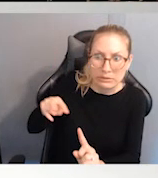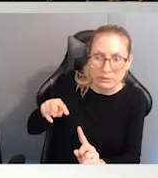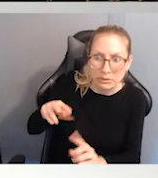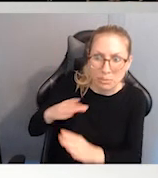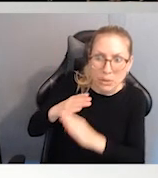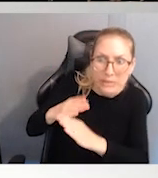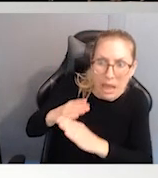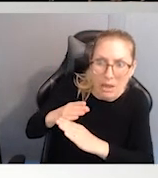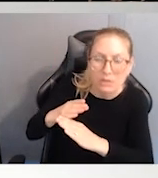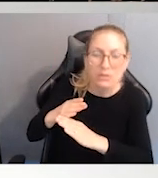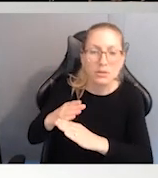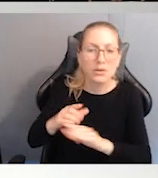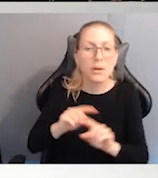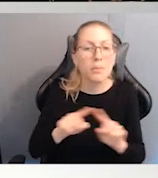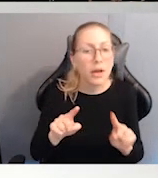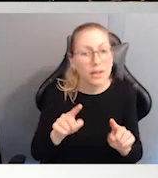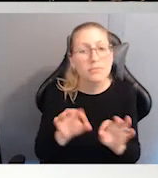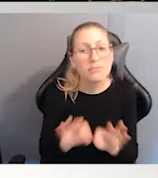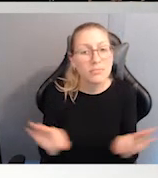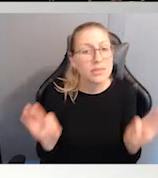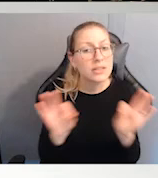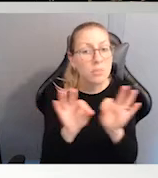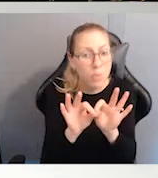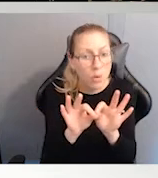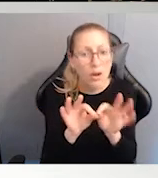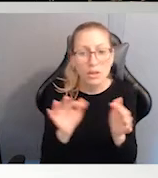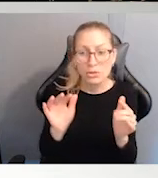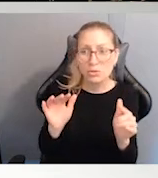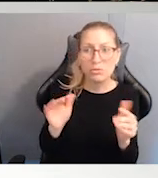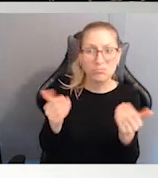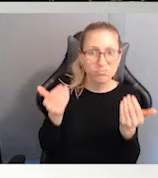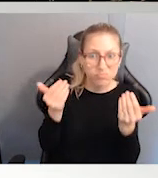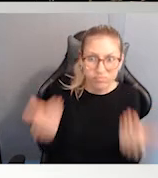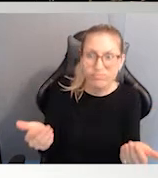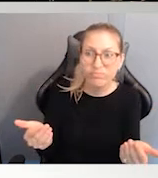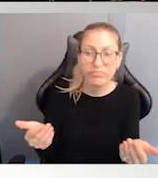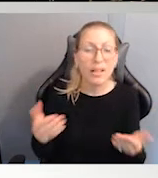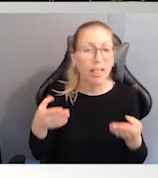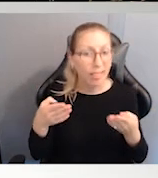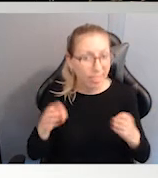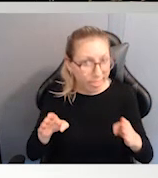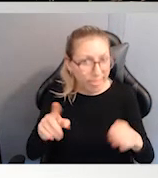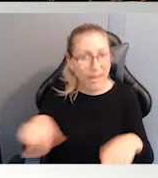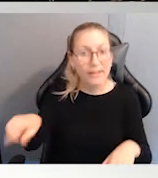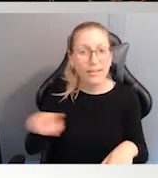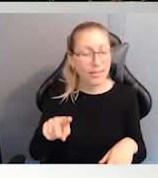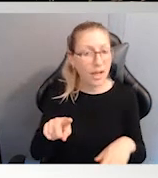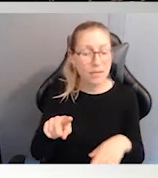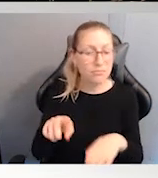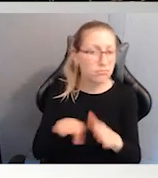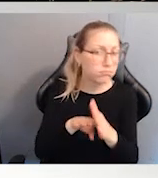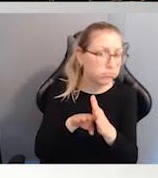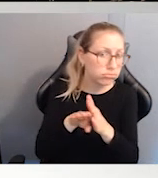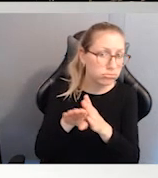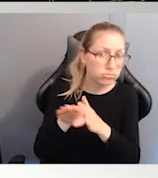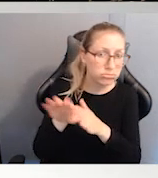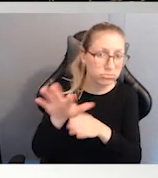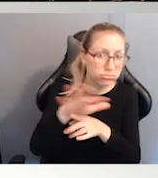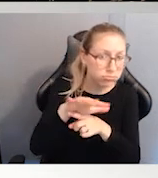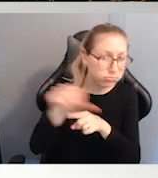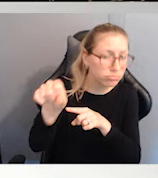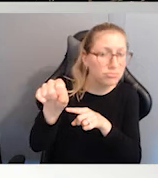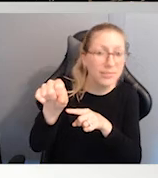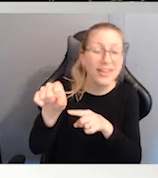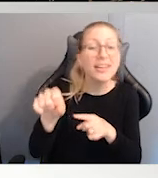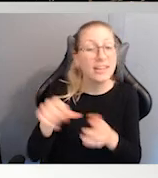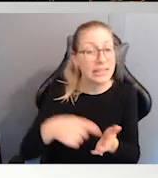do whatever they can to their ability and rise as high as they possibly can, and they surprise you. Sometimes